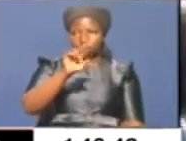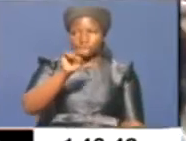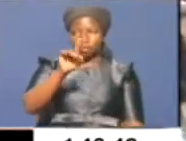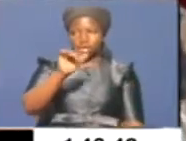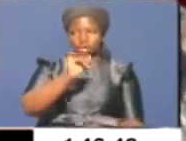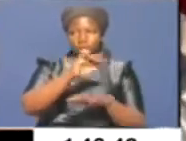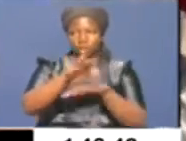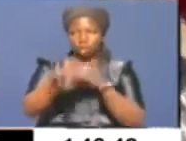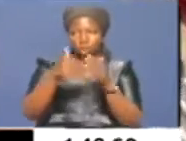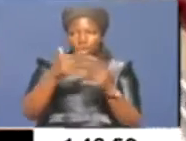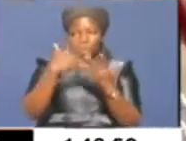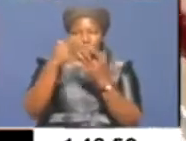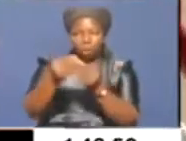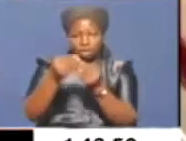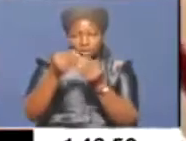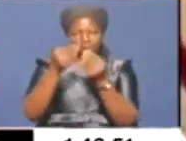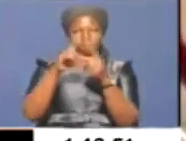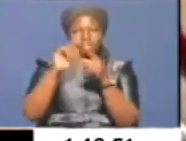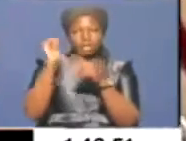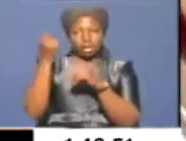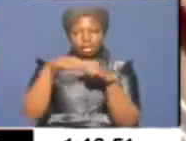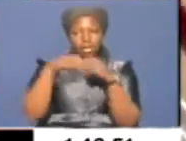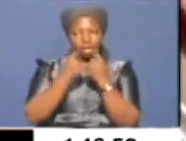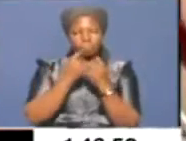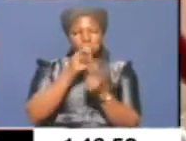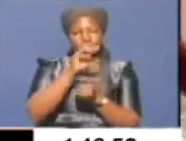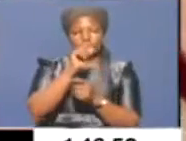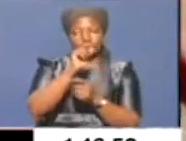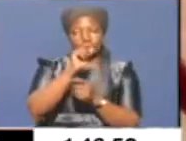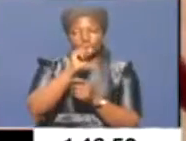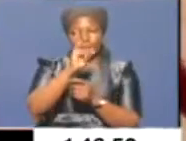team. Martin Maina will be the only boxer making his debut